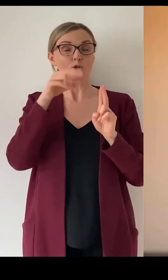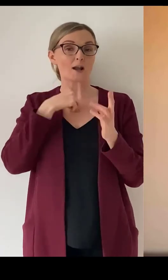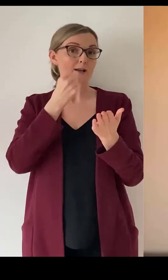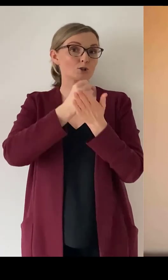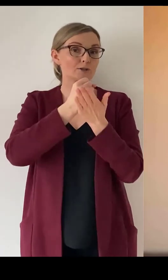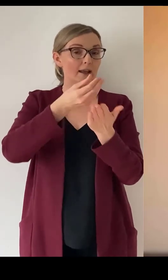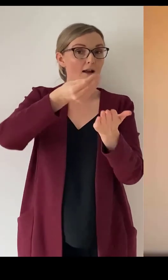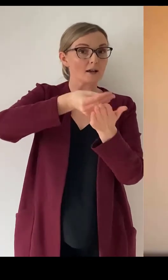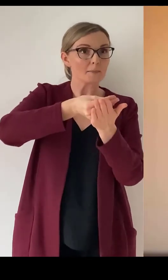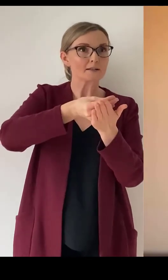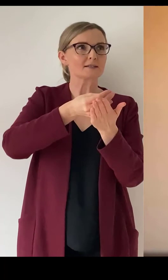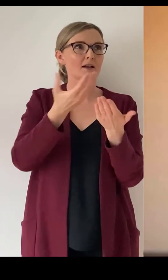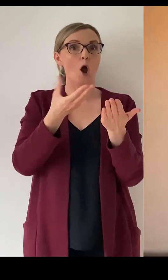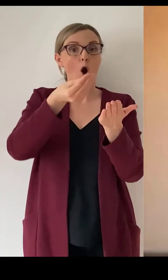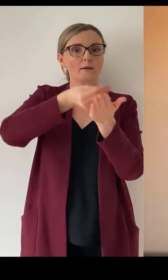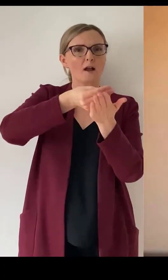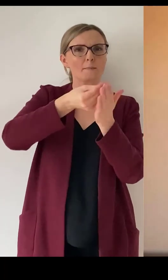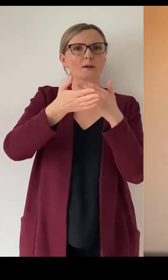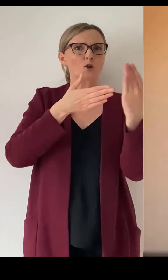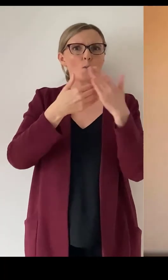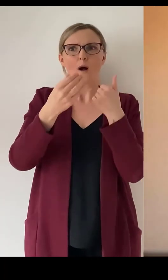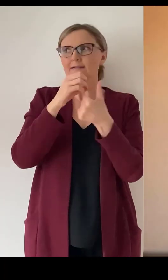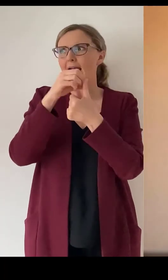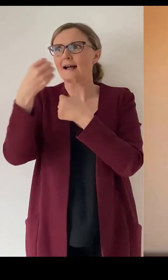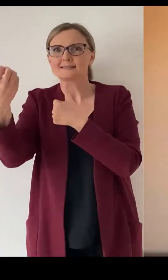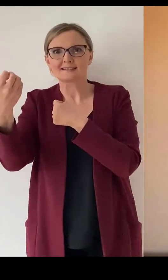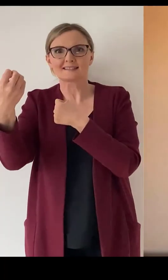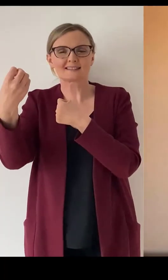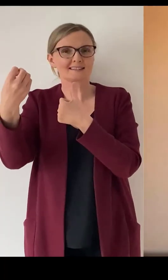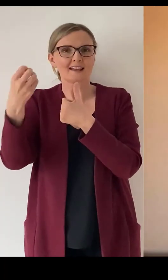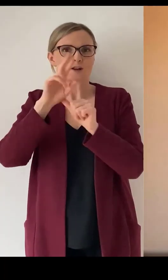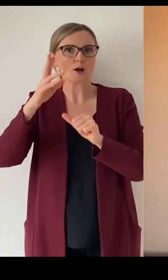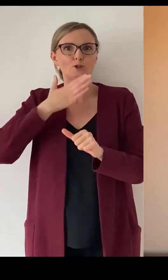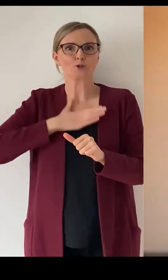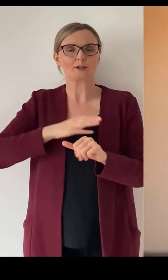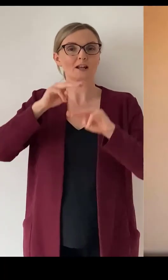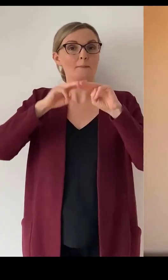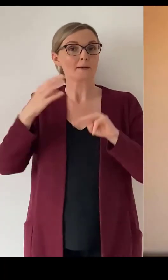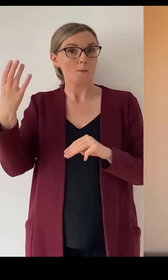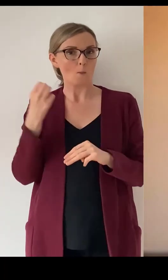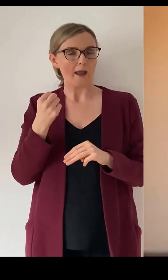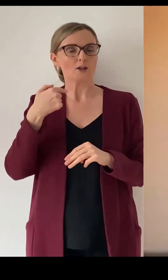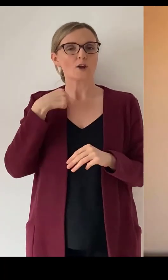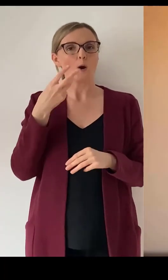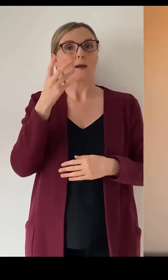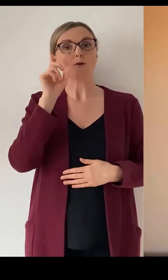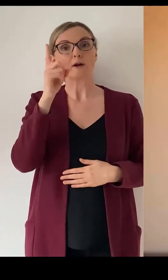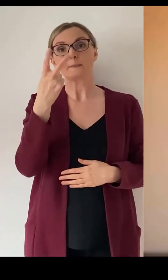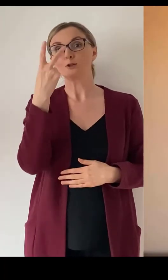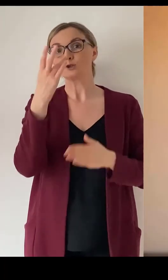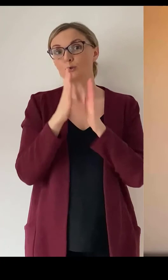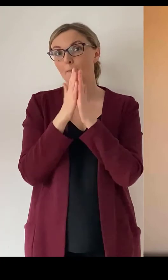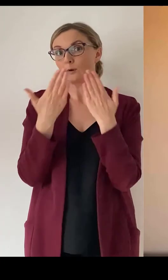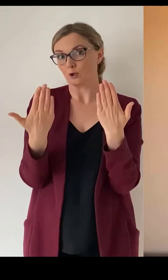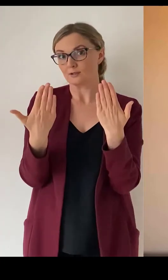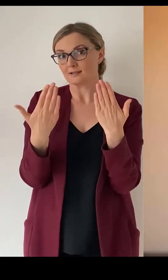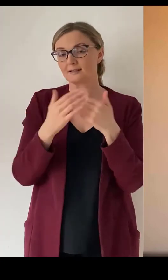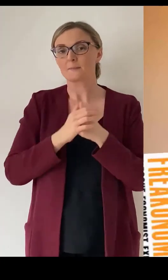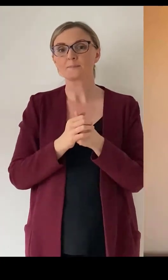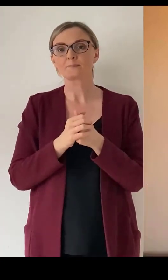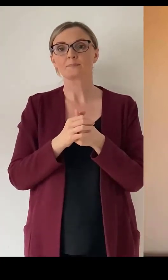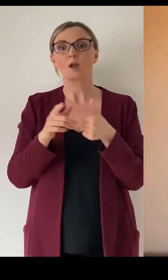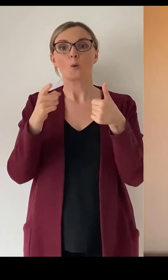else is economics other than minimum wages, I'm going to recommend you 2 books. And these are very much fun books. One